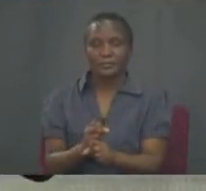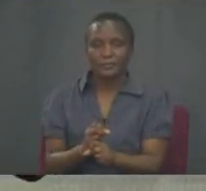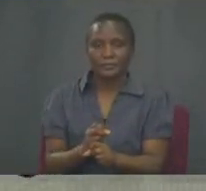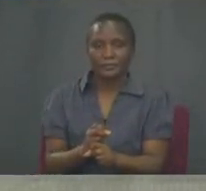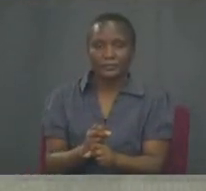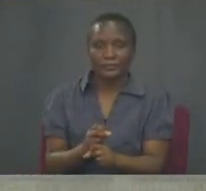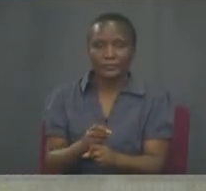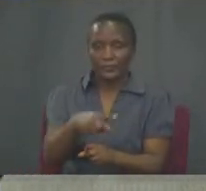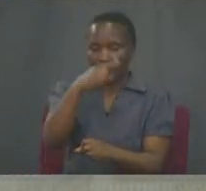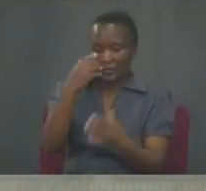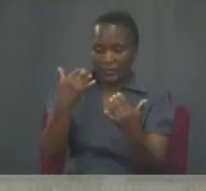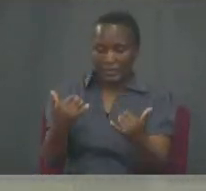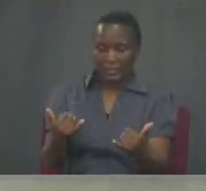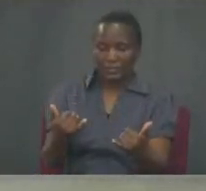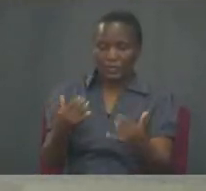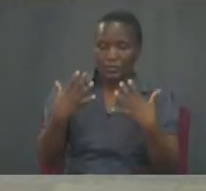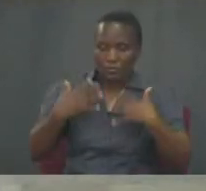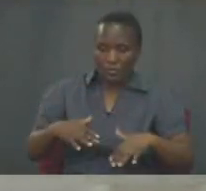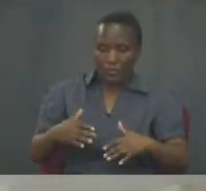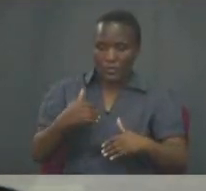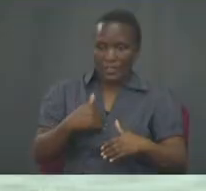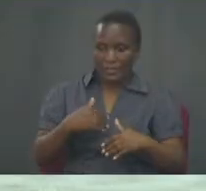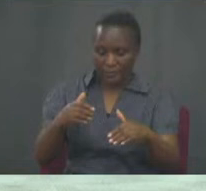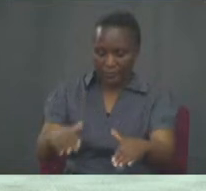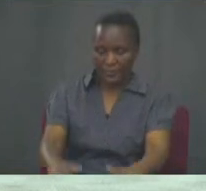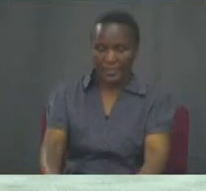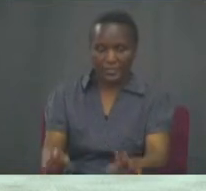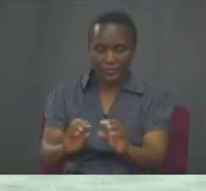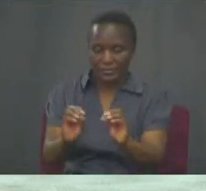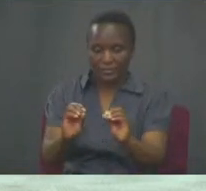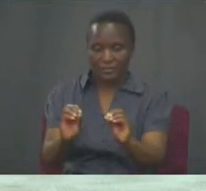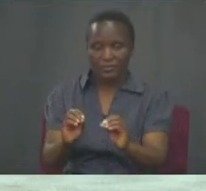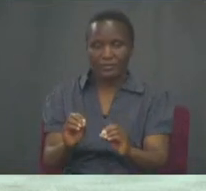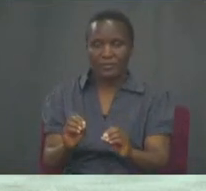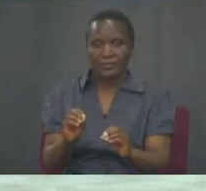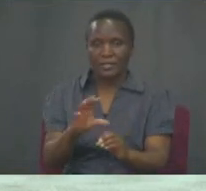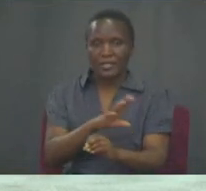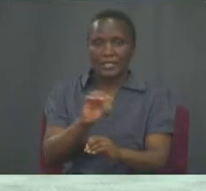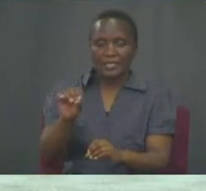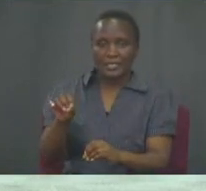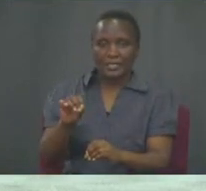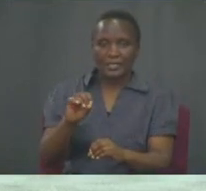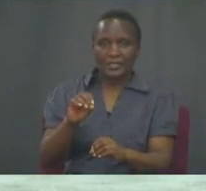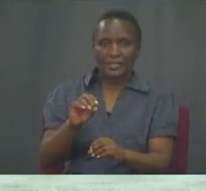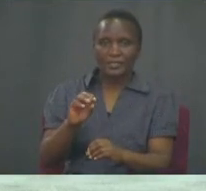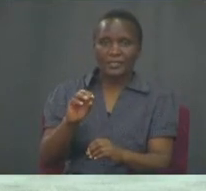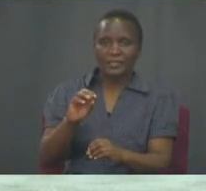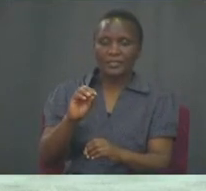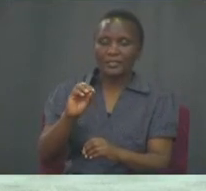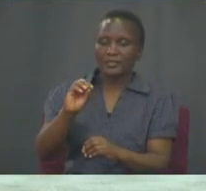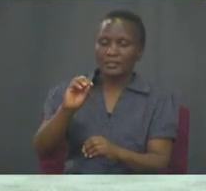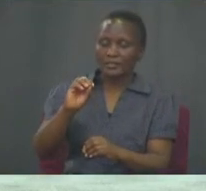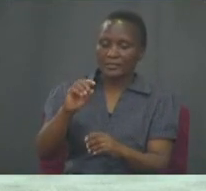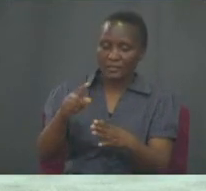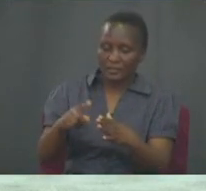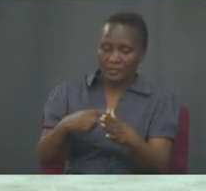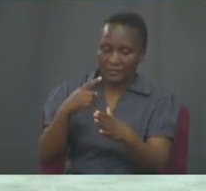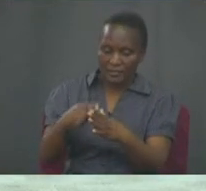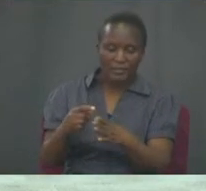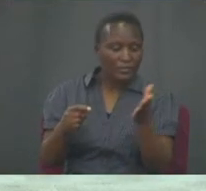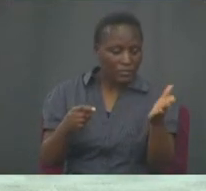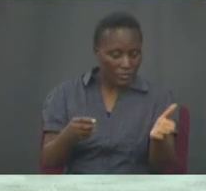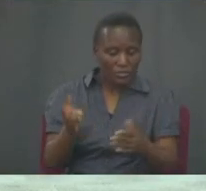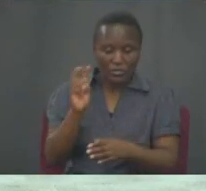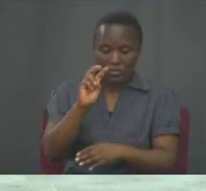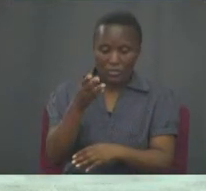anymore. And so they would just come and finish up. And so Judah saw this, and he told himself, I stand